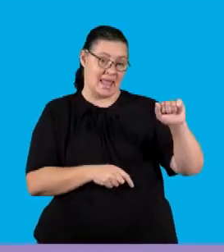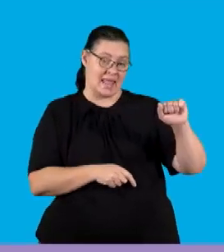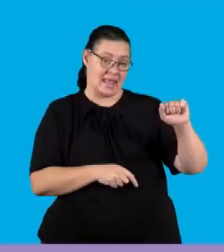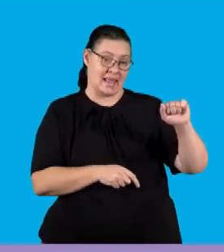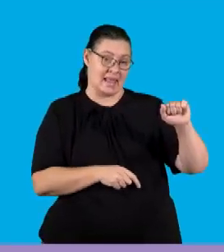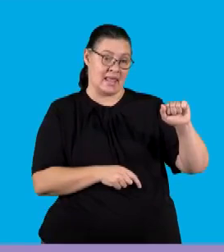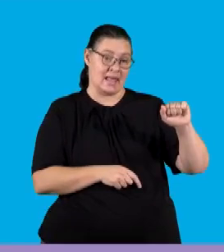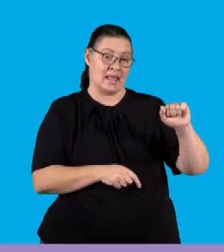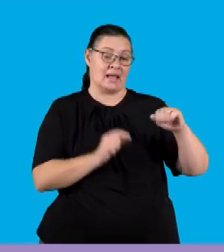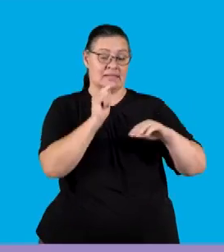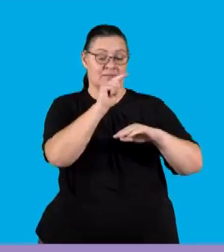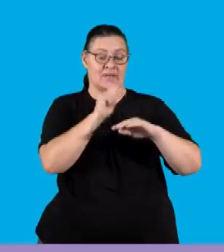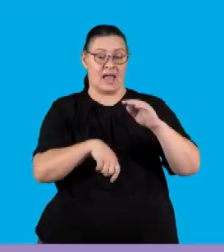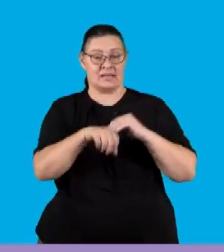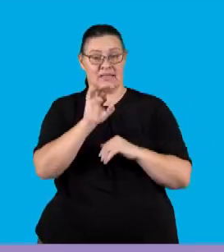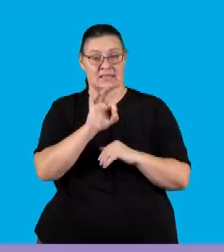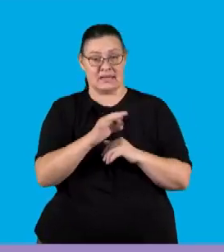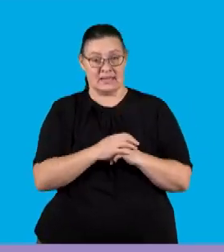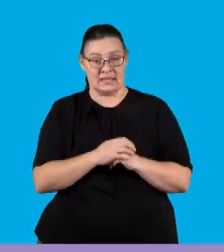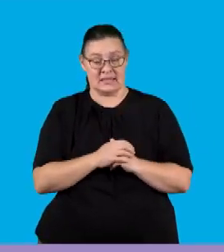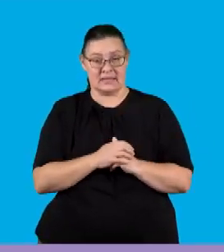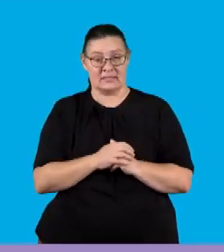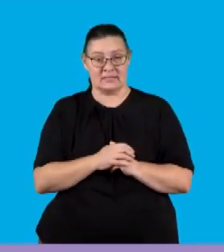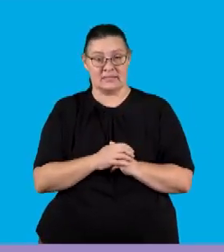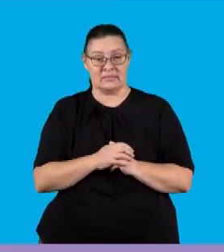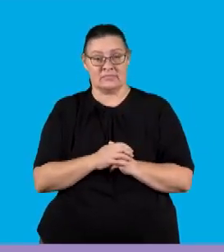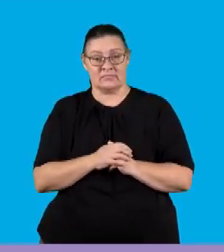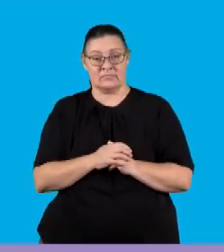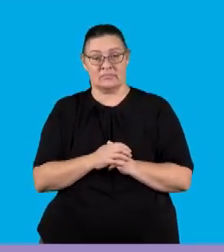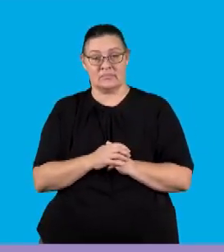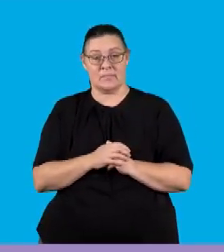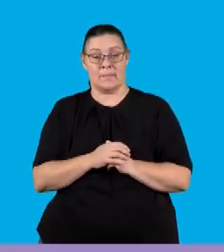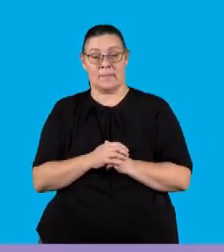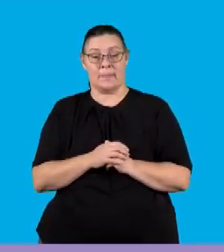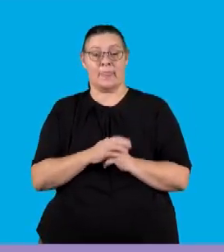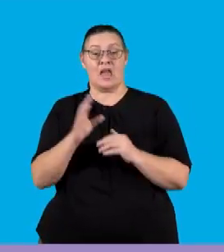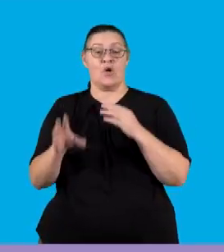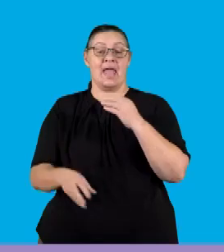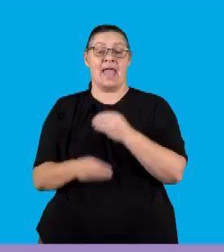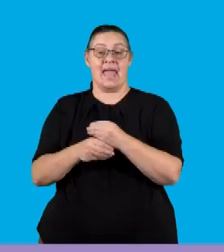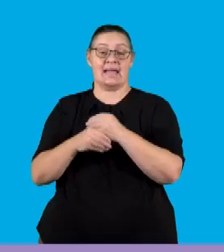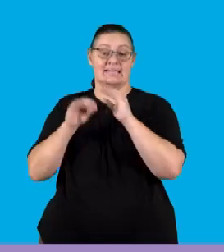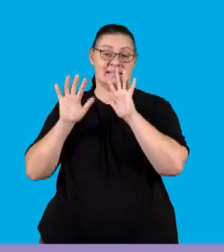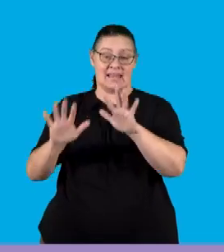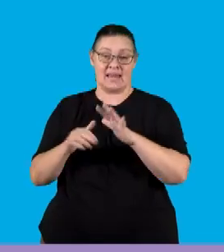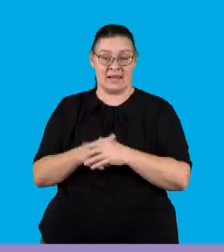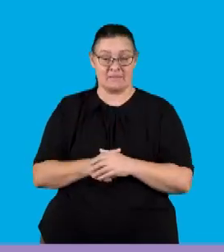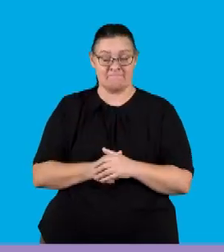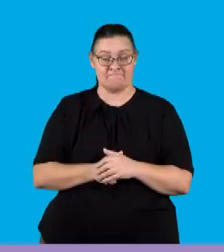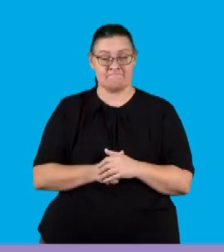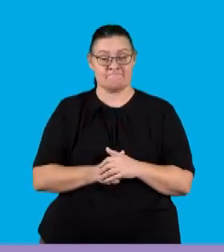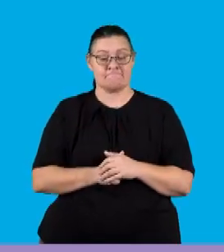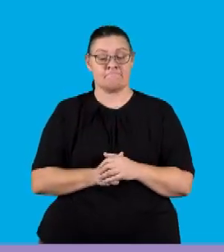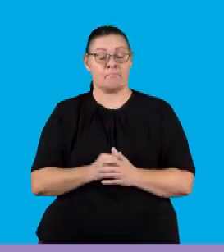to take that A, we are going to divide it by 3, and we are going to add 10.